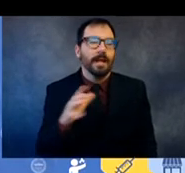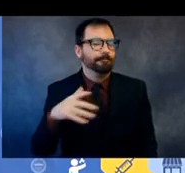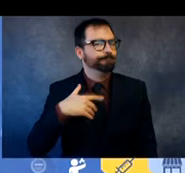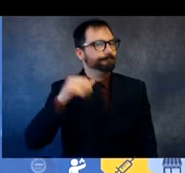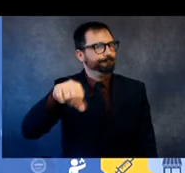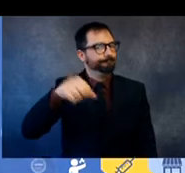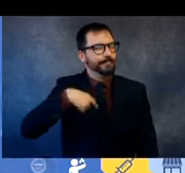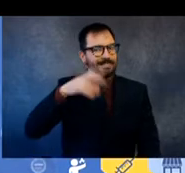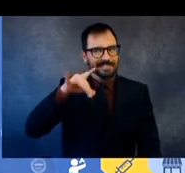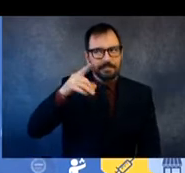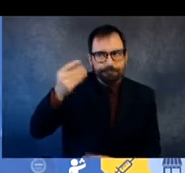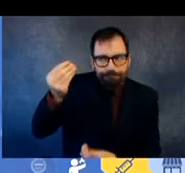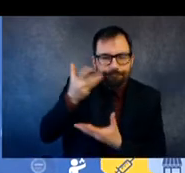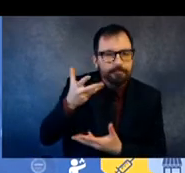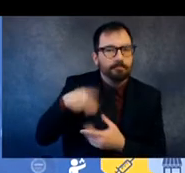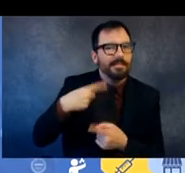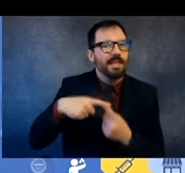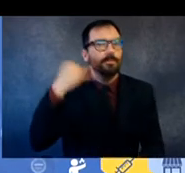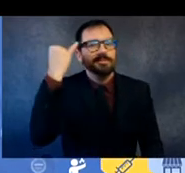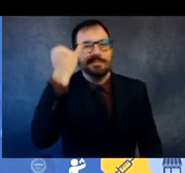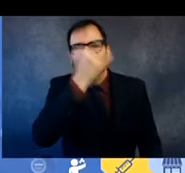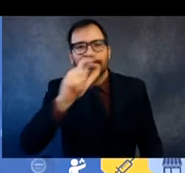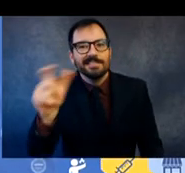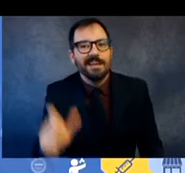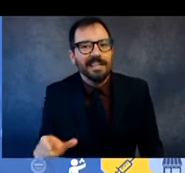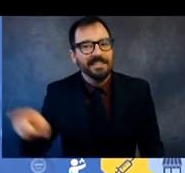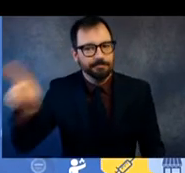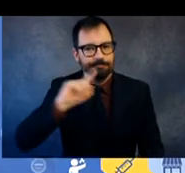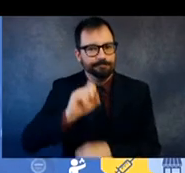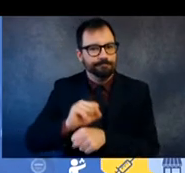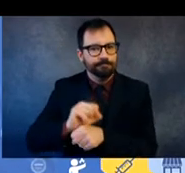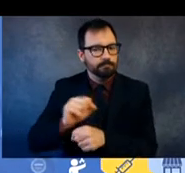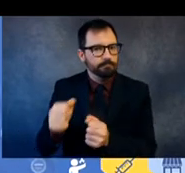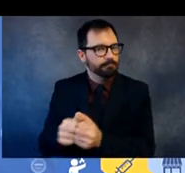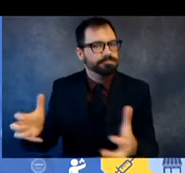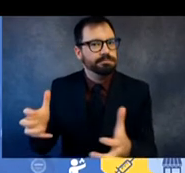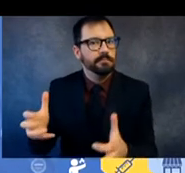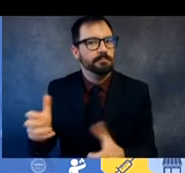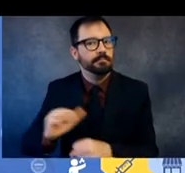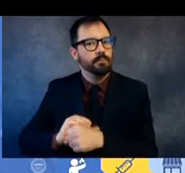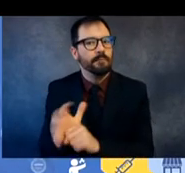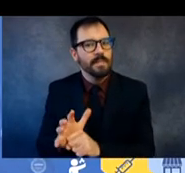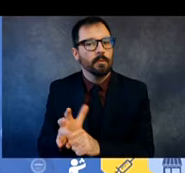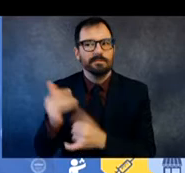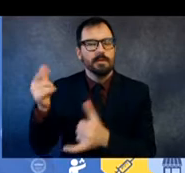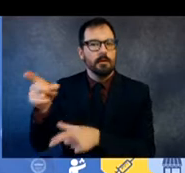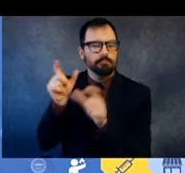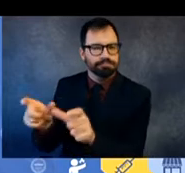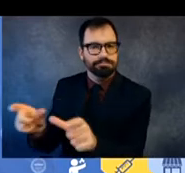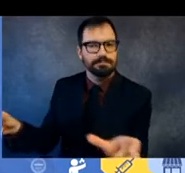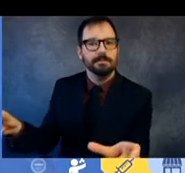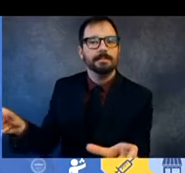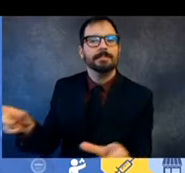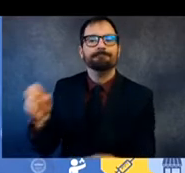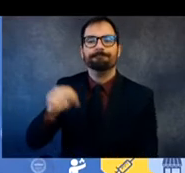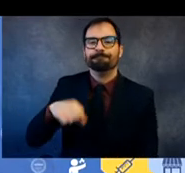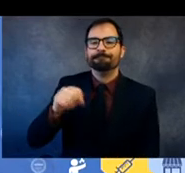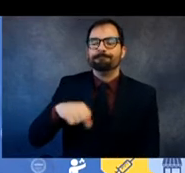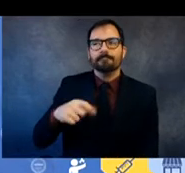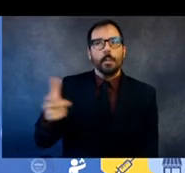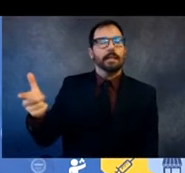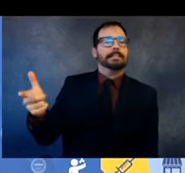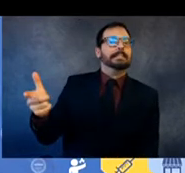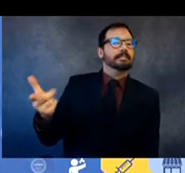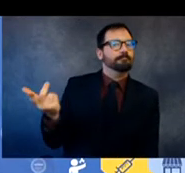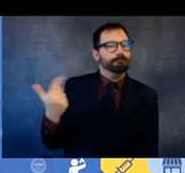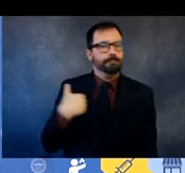in lockdown. So we've got a ways to go here. I'm hoping that, you know,